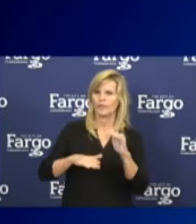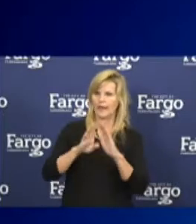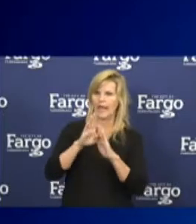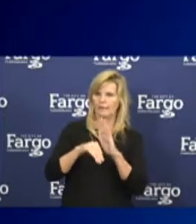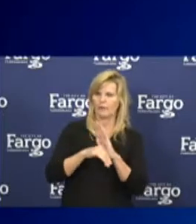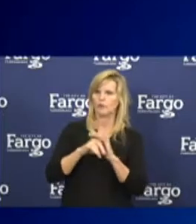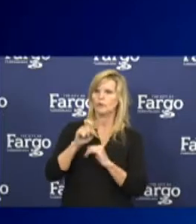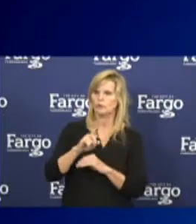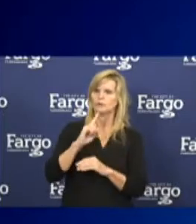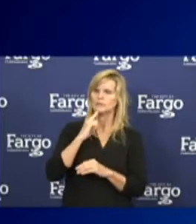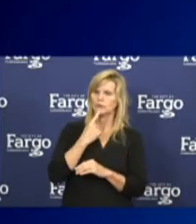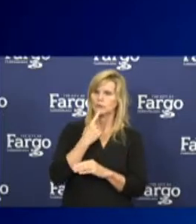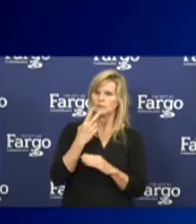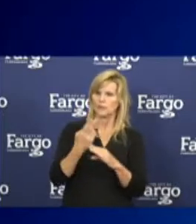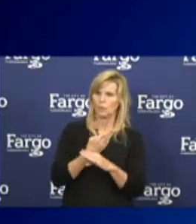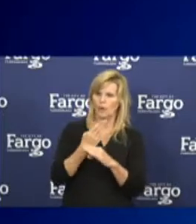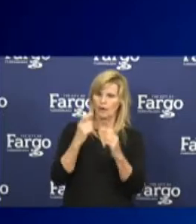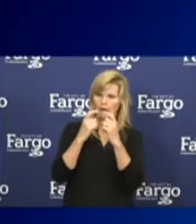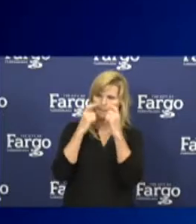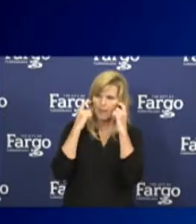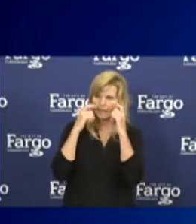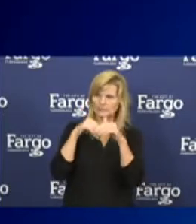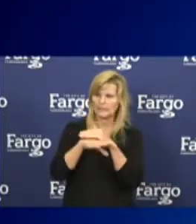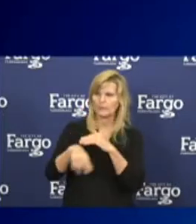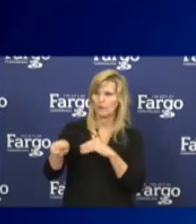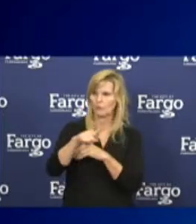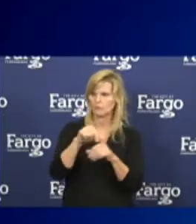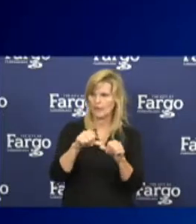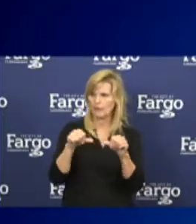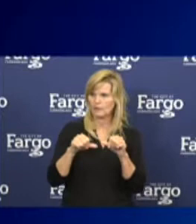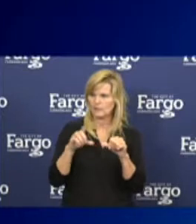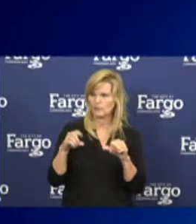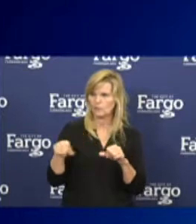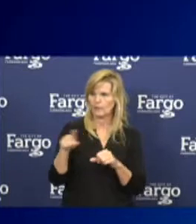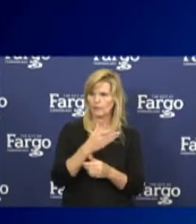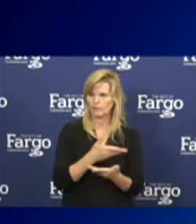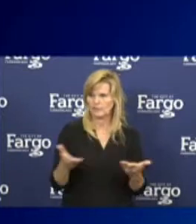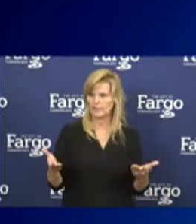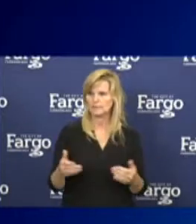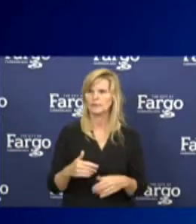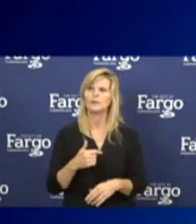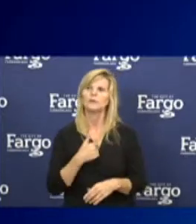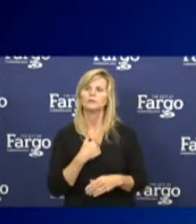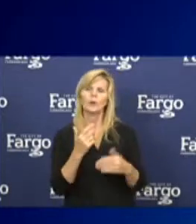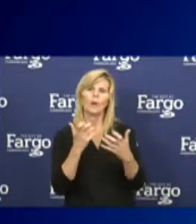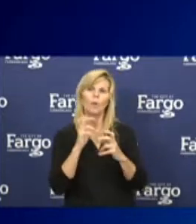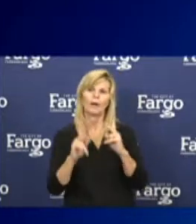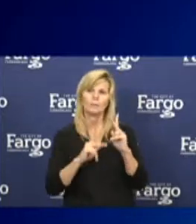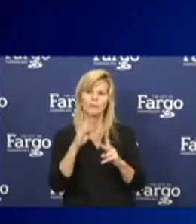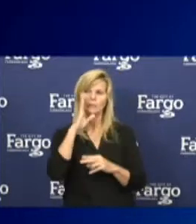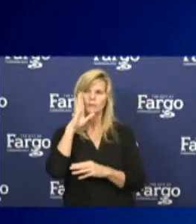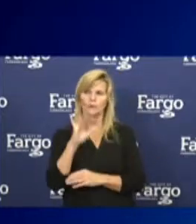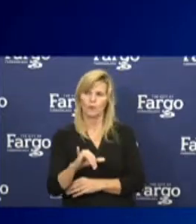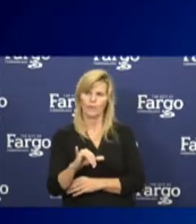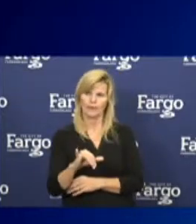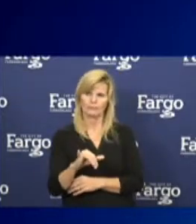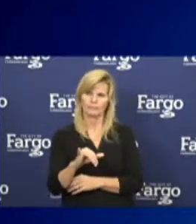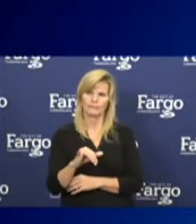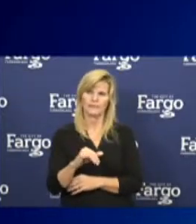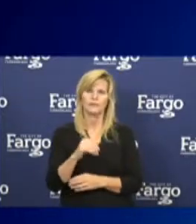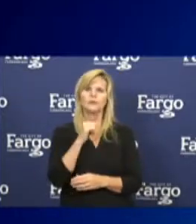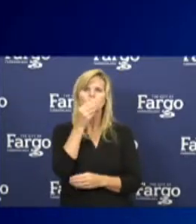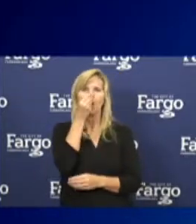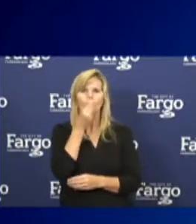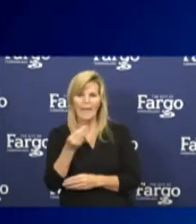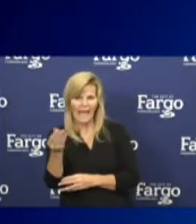should seriously think about wearing a mask in those areas and doing those things. So I just wanted people to know that. Don't pass it on,